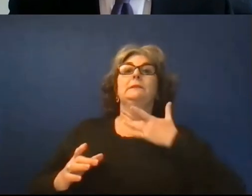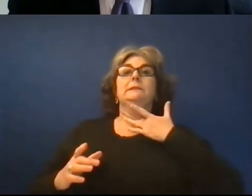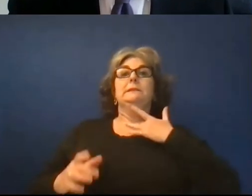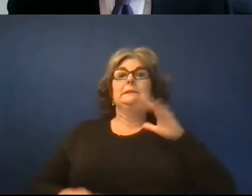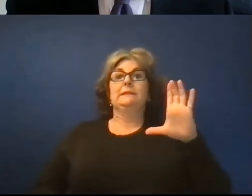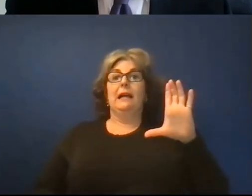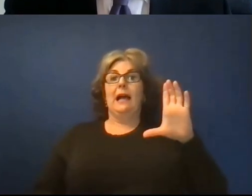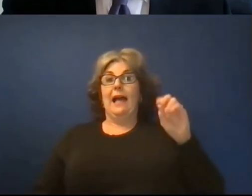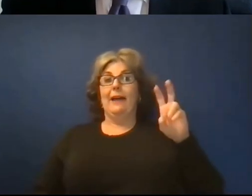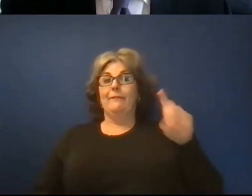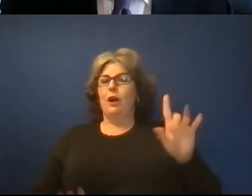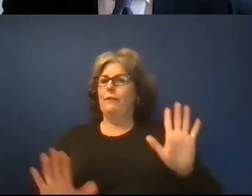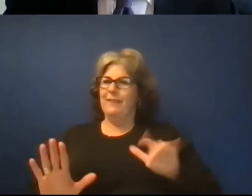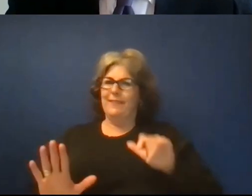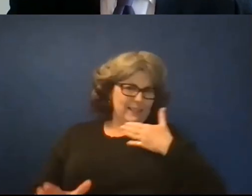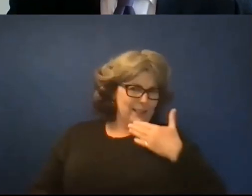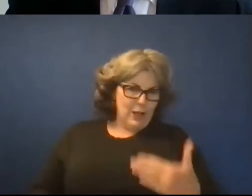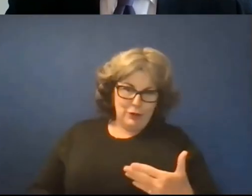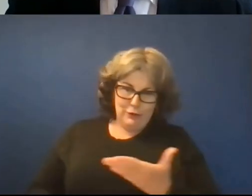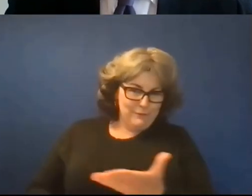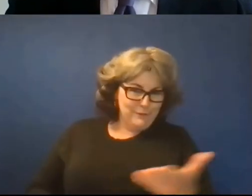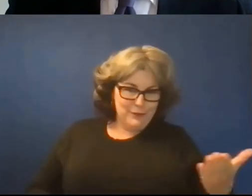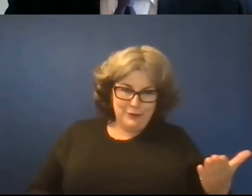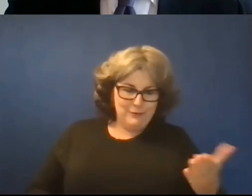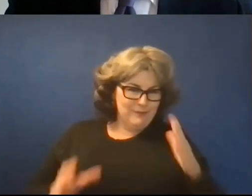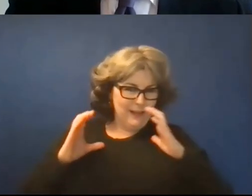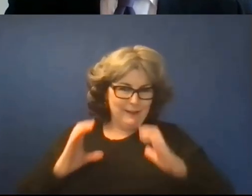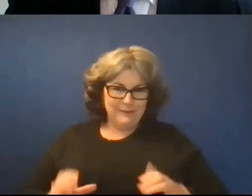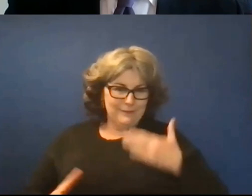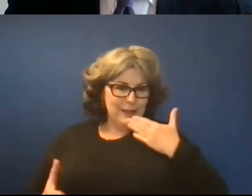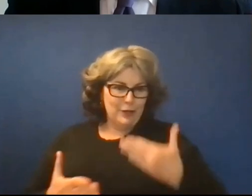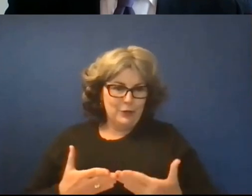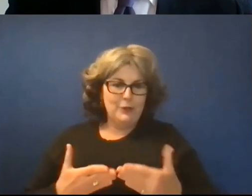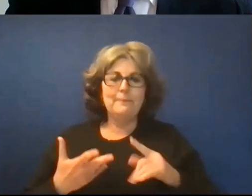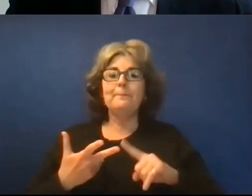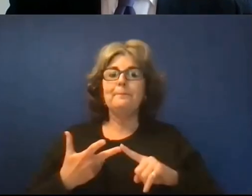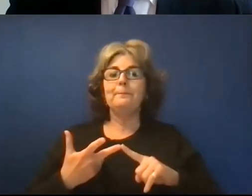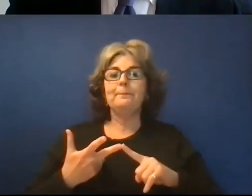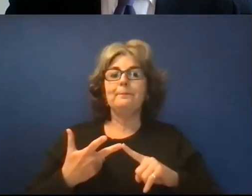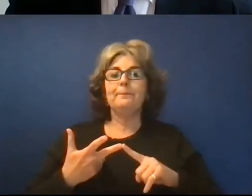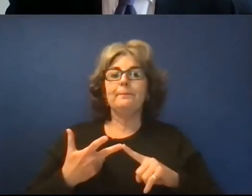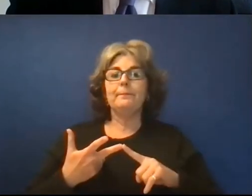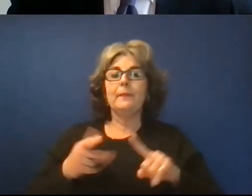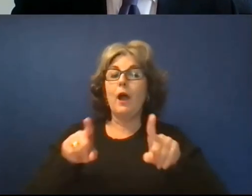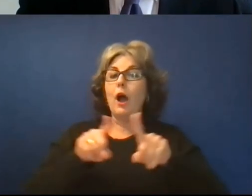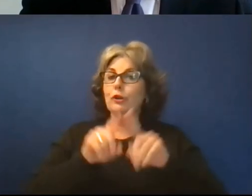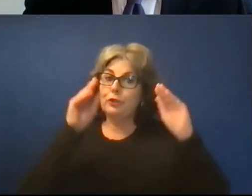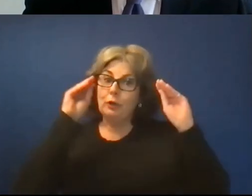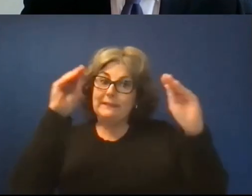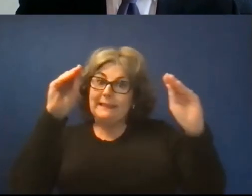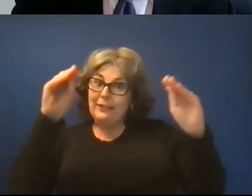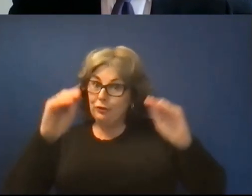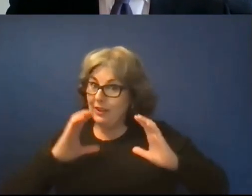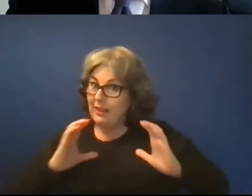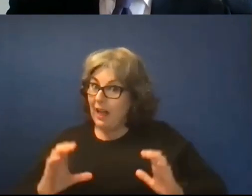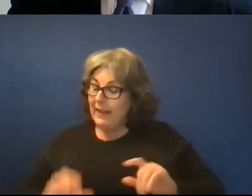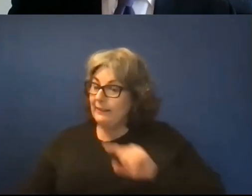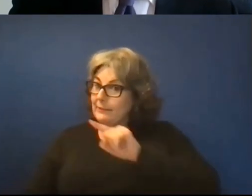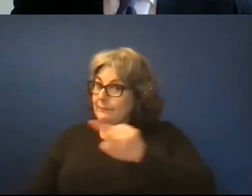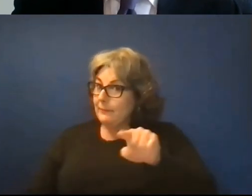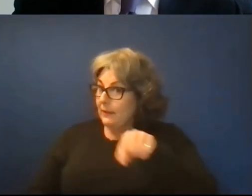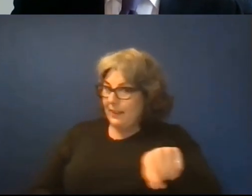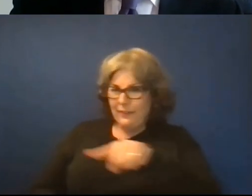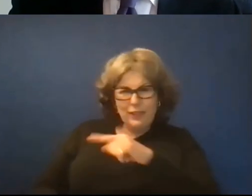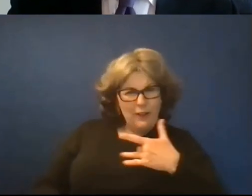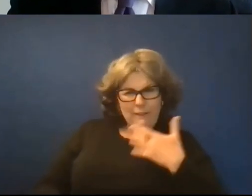COVID. You know, that's not good for you, and that's not good for the client. Also, we had to do some teaching with our clients to let us know if you're